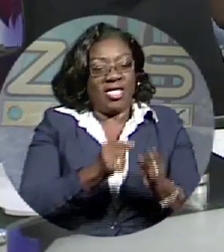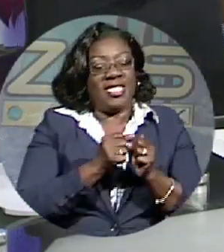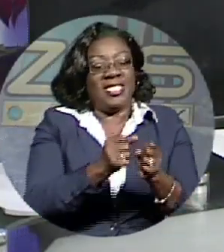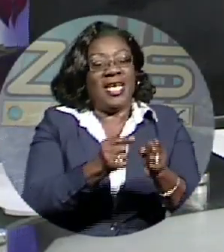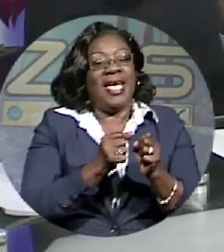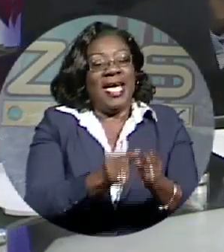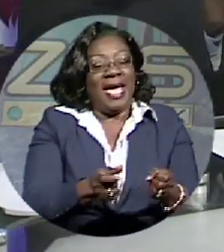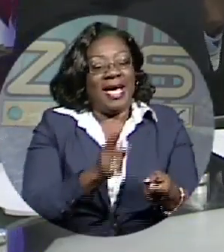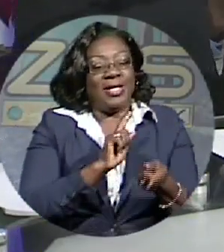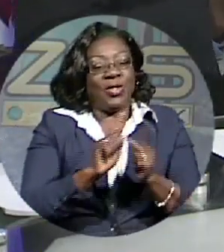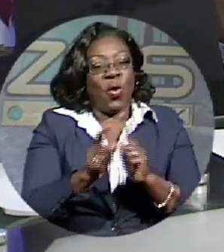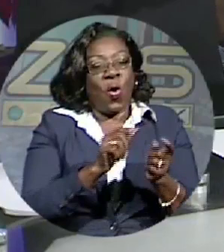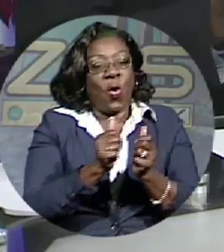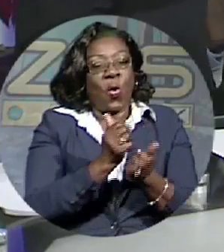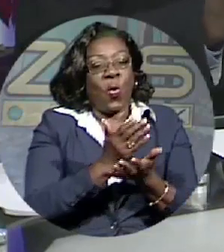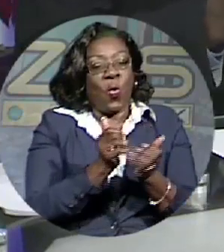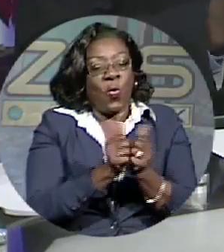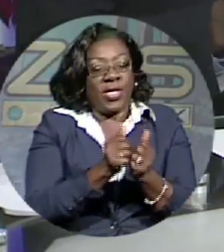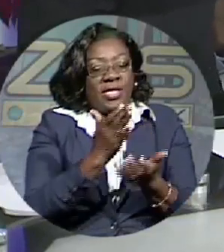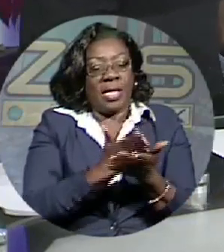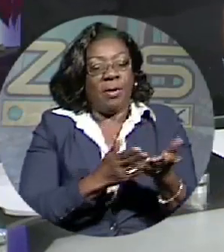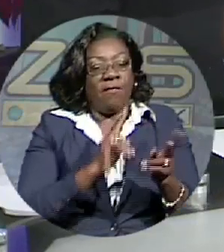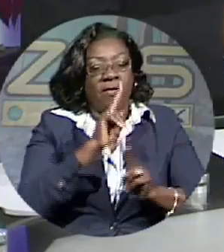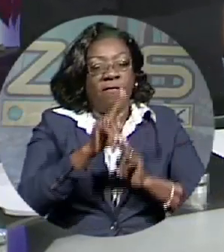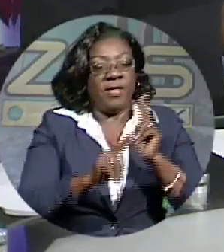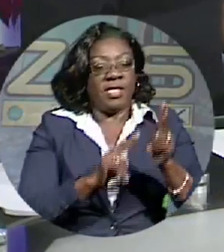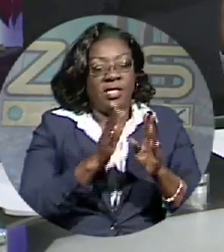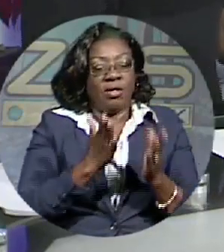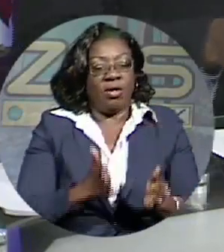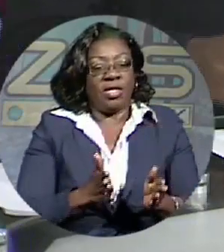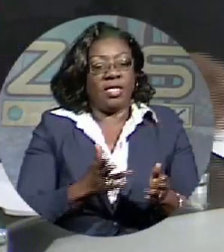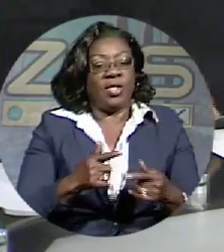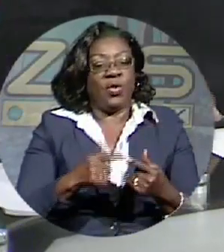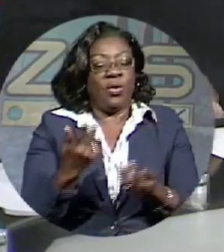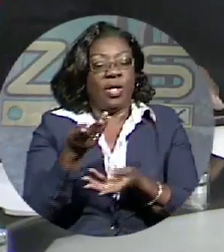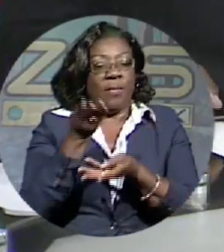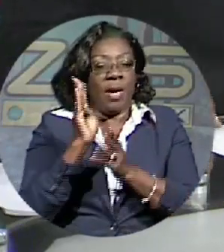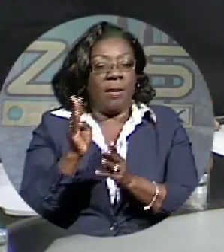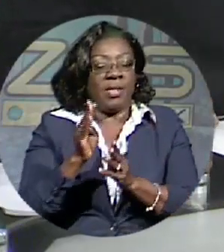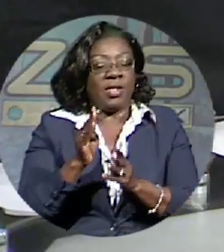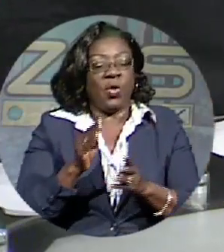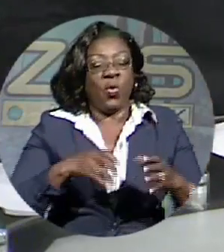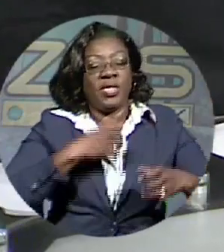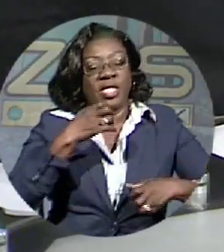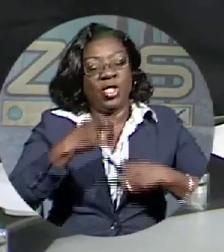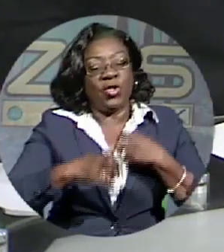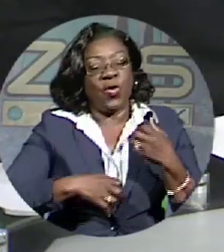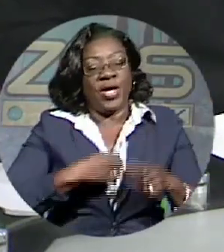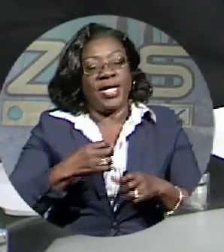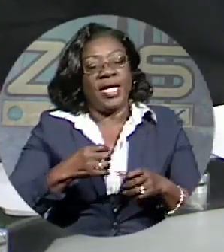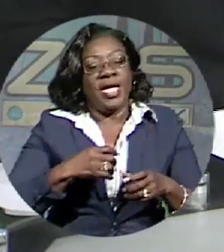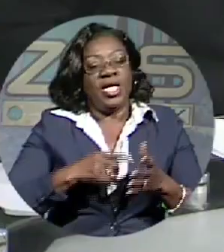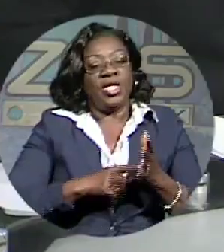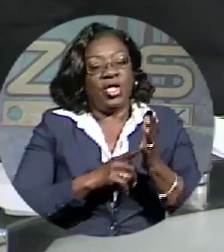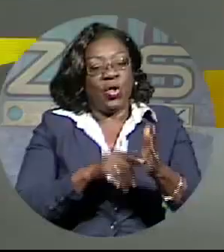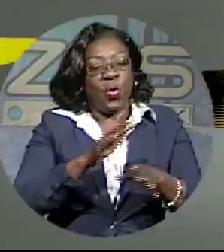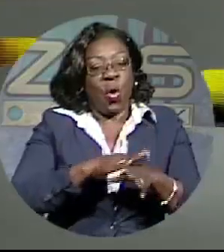to the beat and was able to actually catch up with a number of tourists who seemed to be enjoying the showdown on Bay. Take a